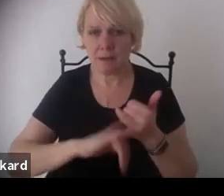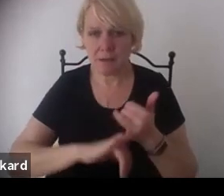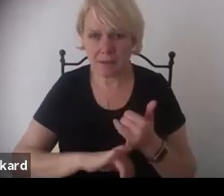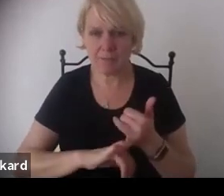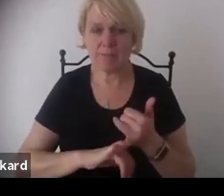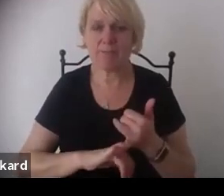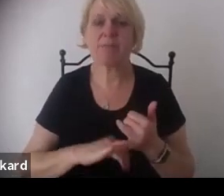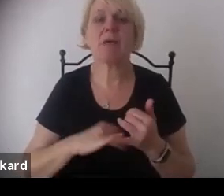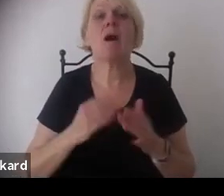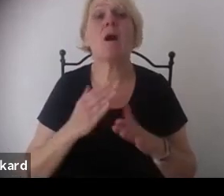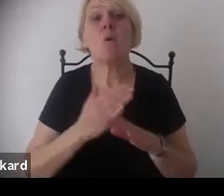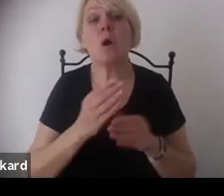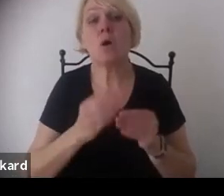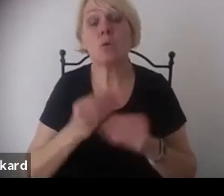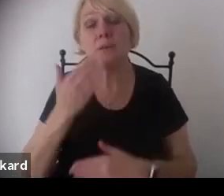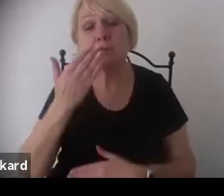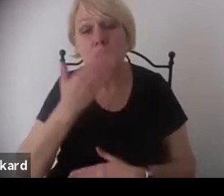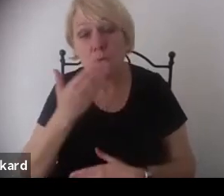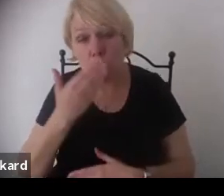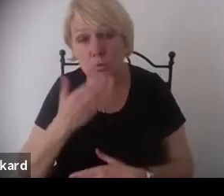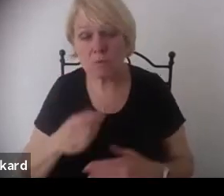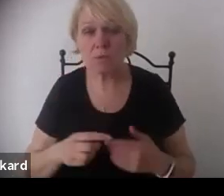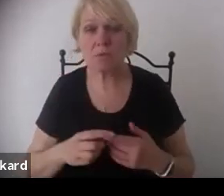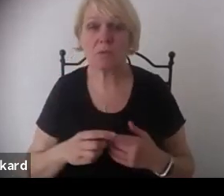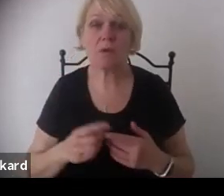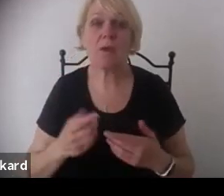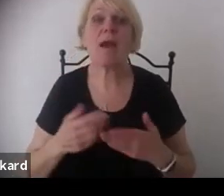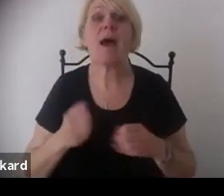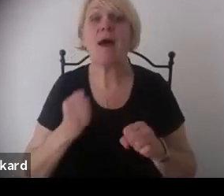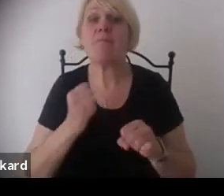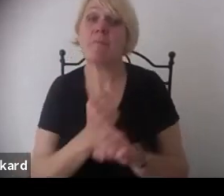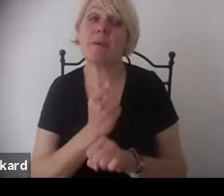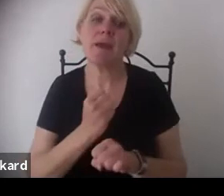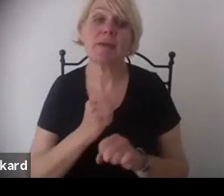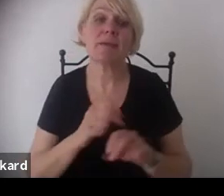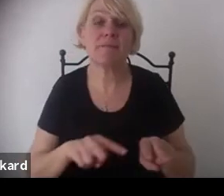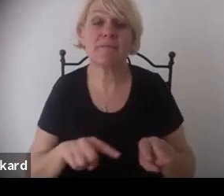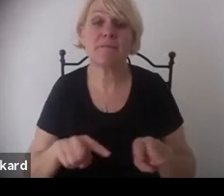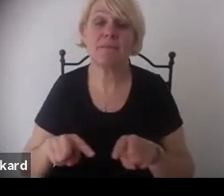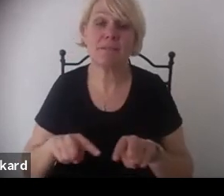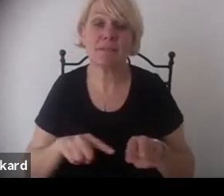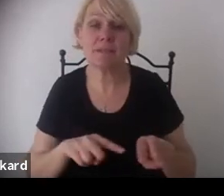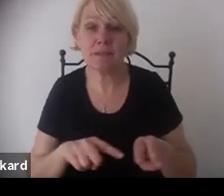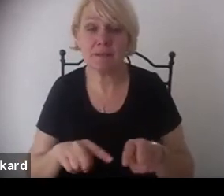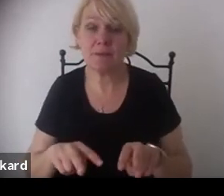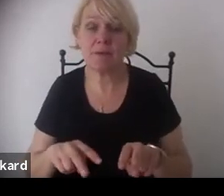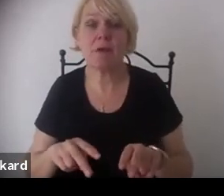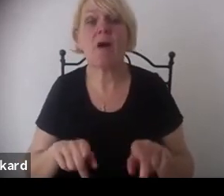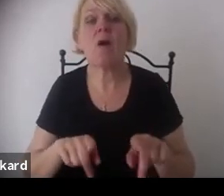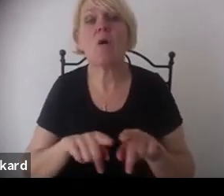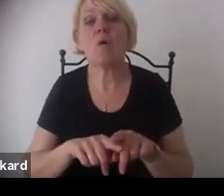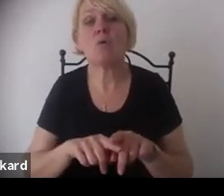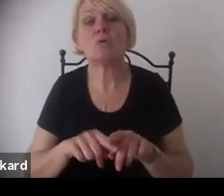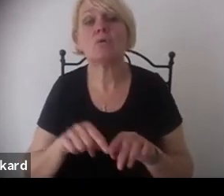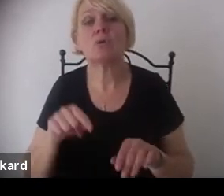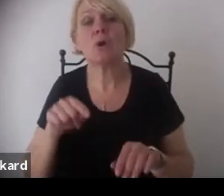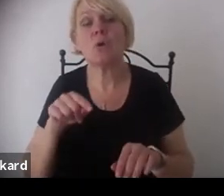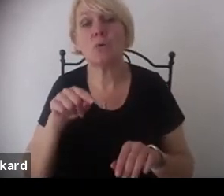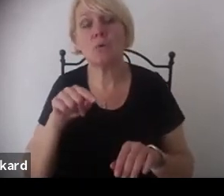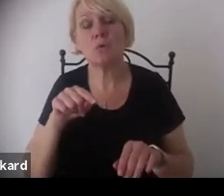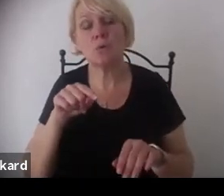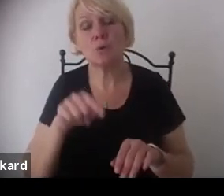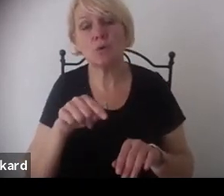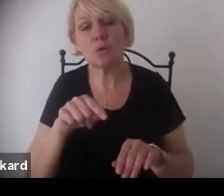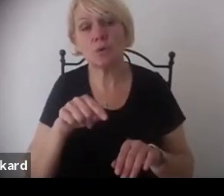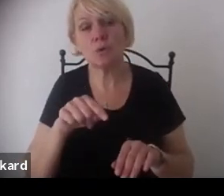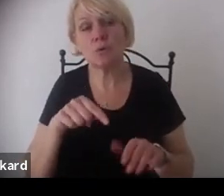Actually, we have produced a video which is now also in YouTube for self-help. And I